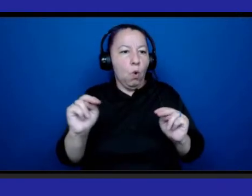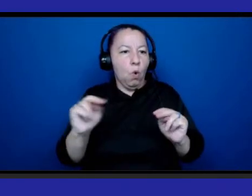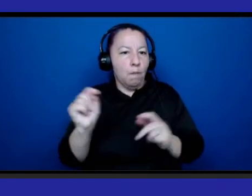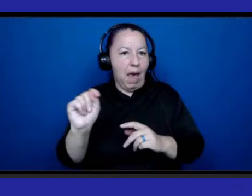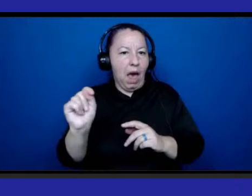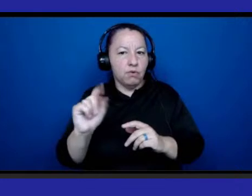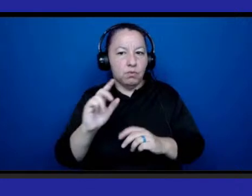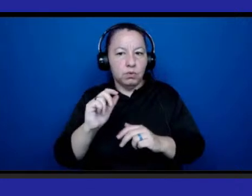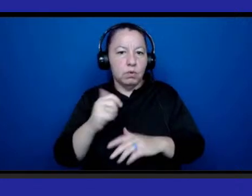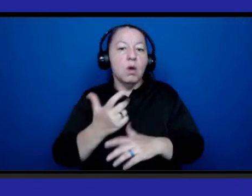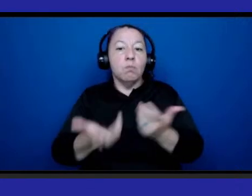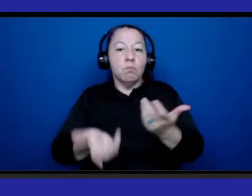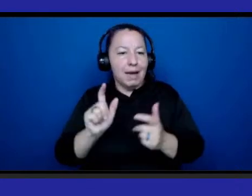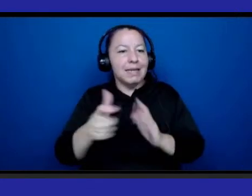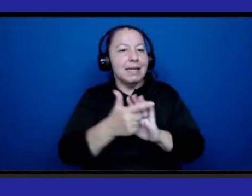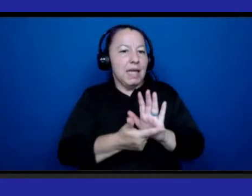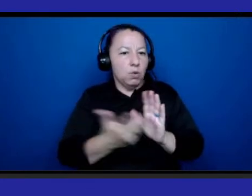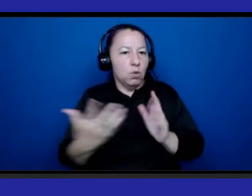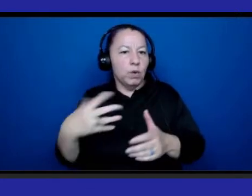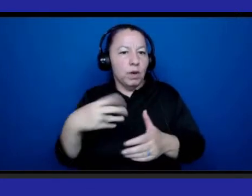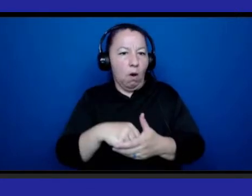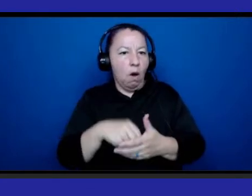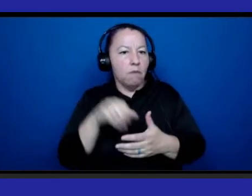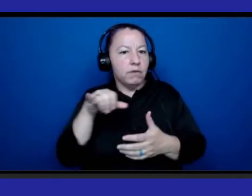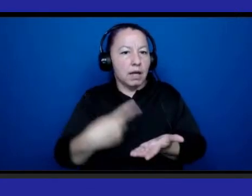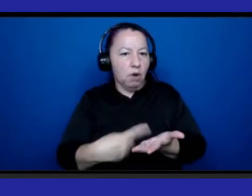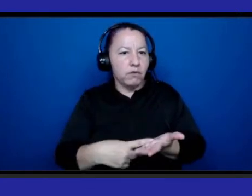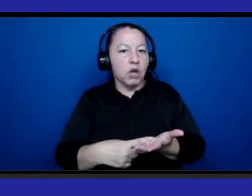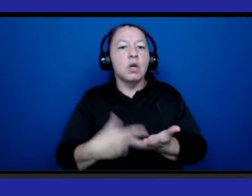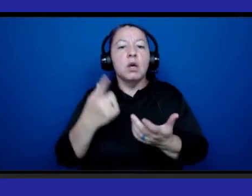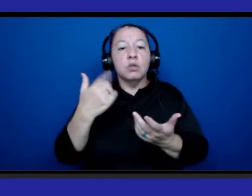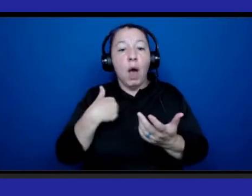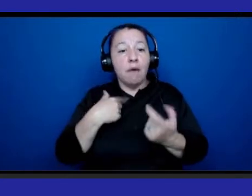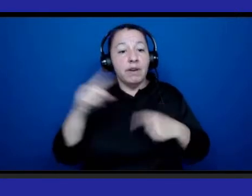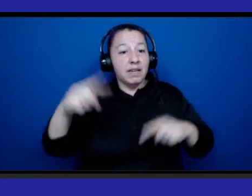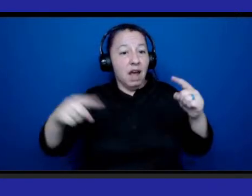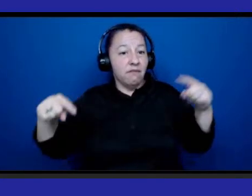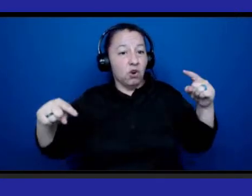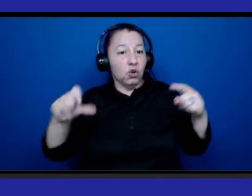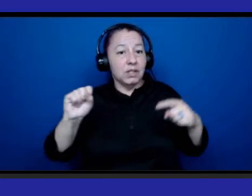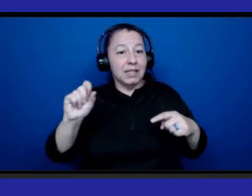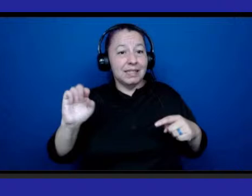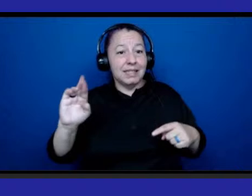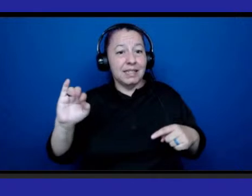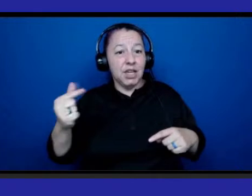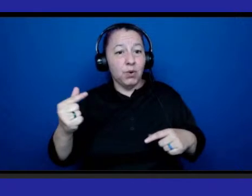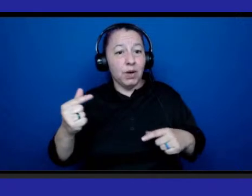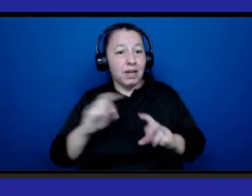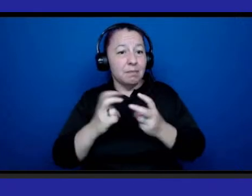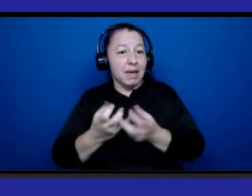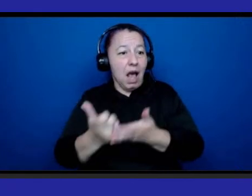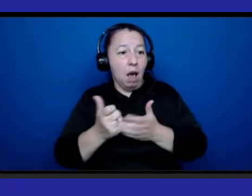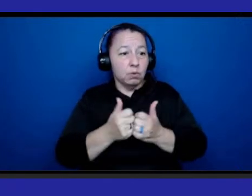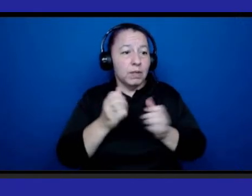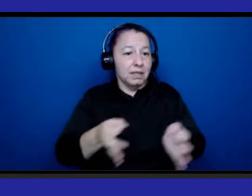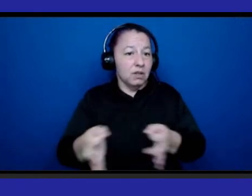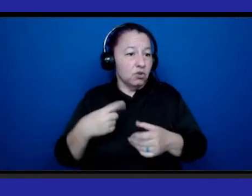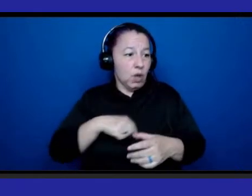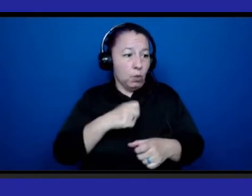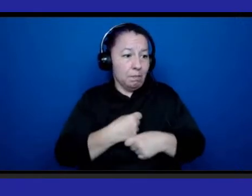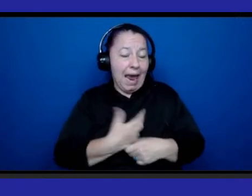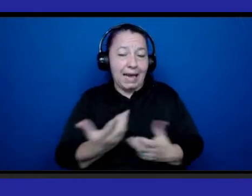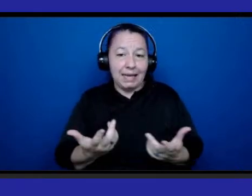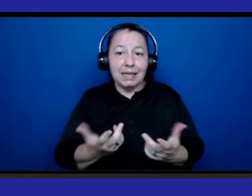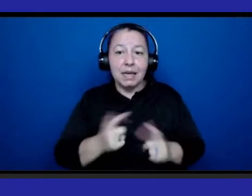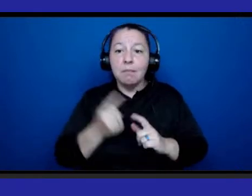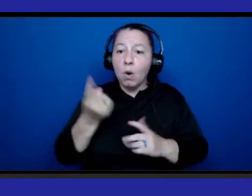well. So I think having a diverse steering committee helps with the decisions we make. We have, and one thing I think the